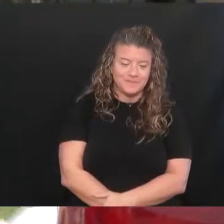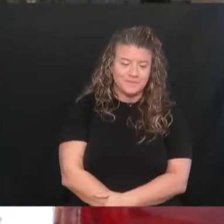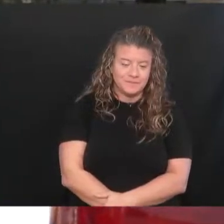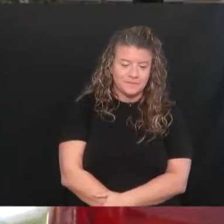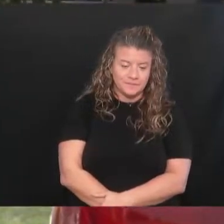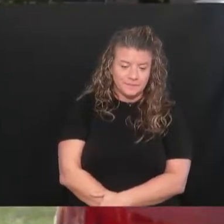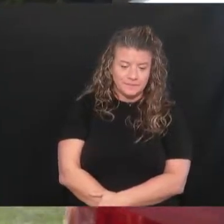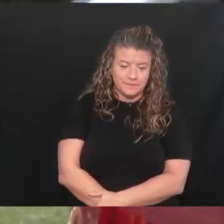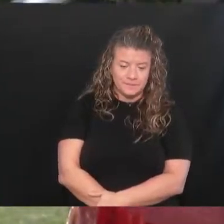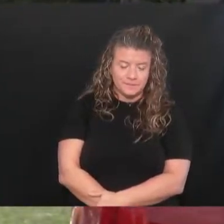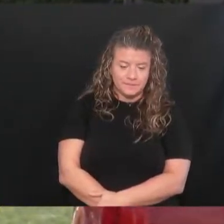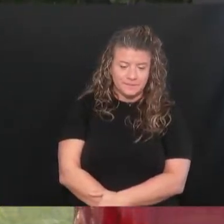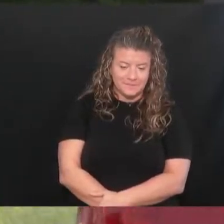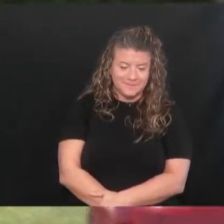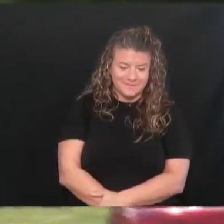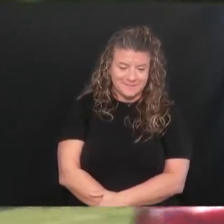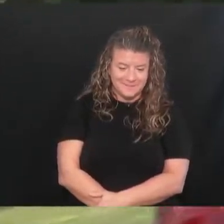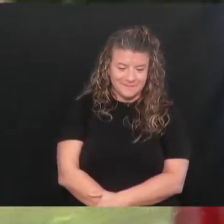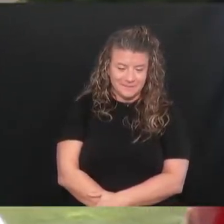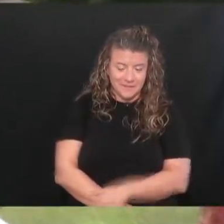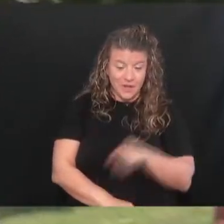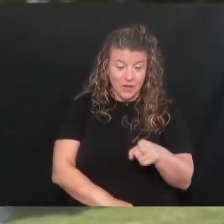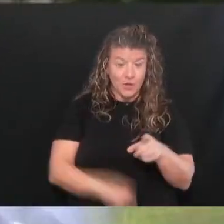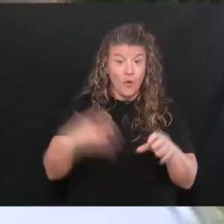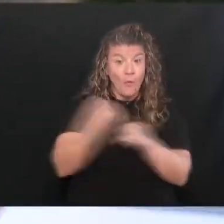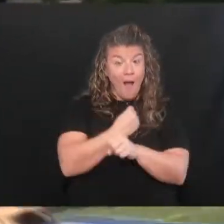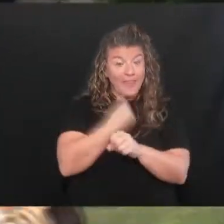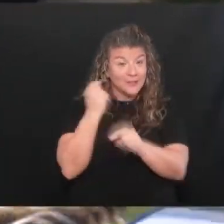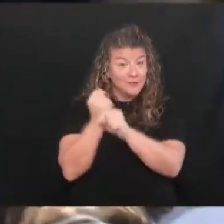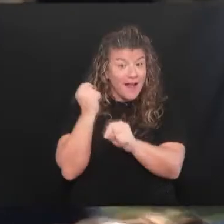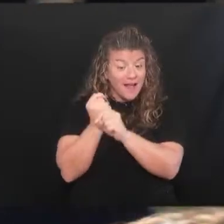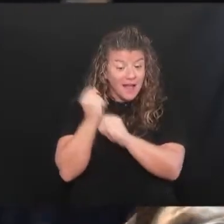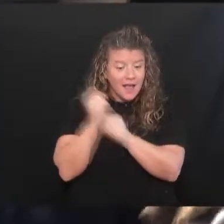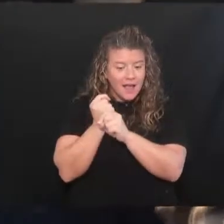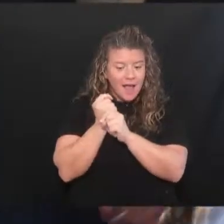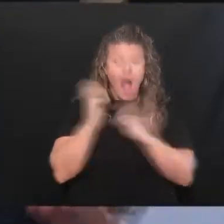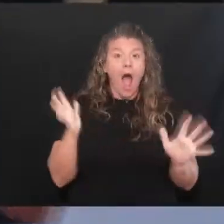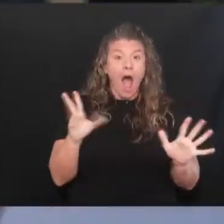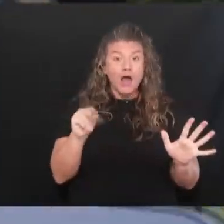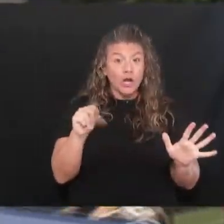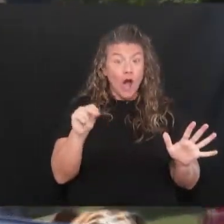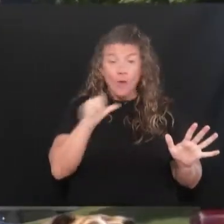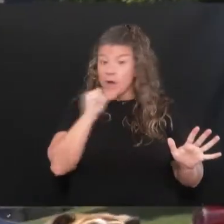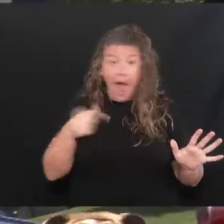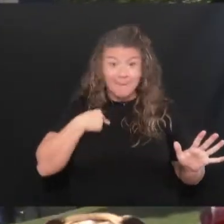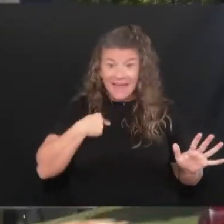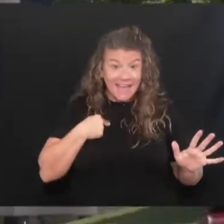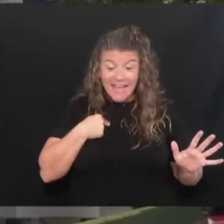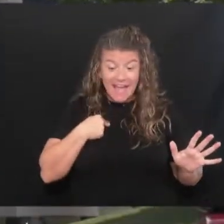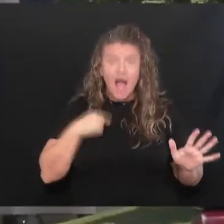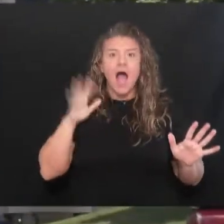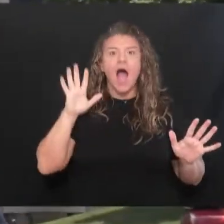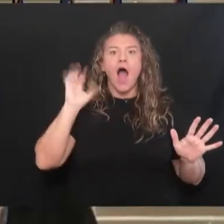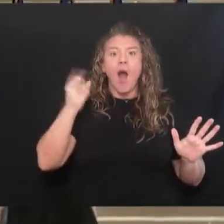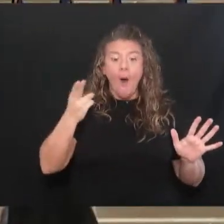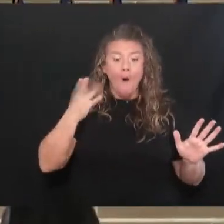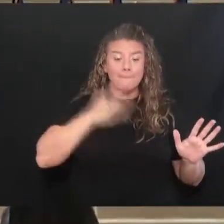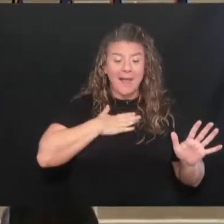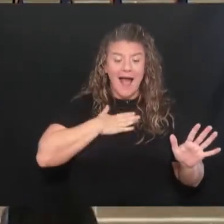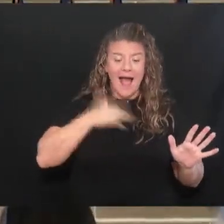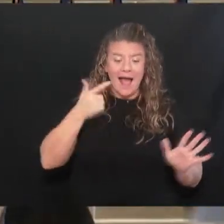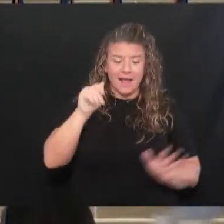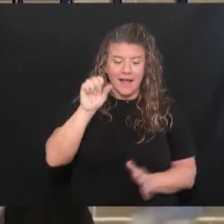You just won this truck. Wait, what? No, I didn't. Yes, you did. Oh my gosh.